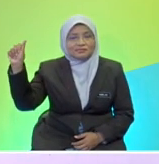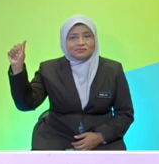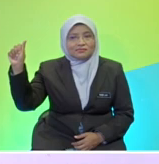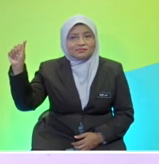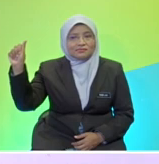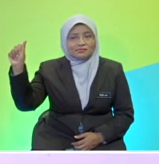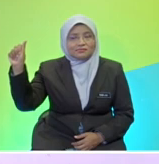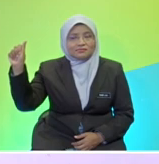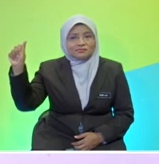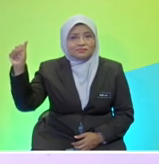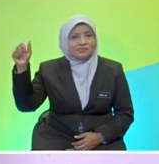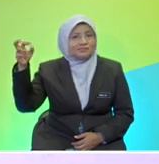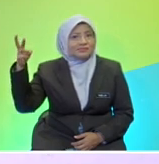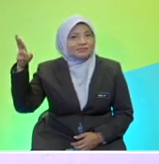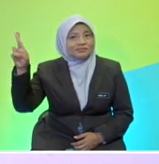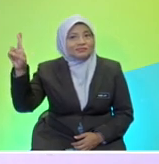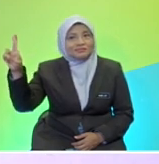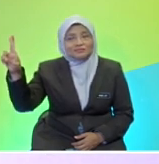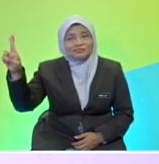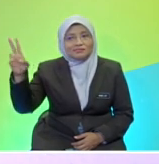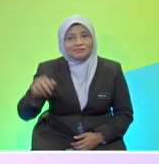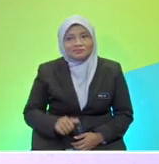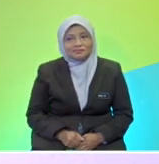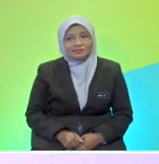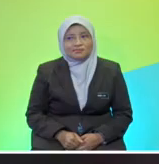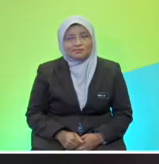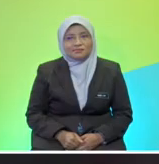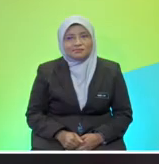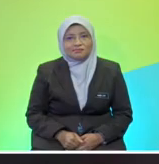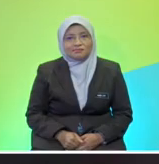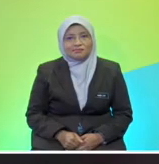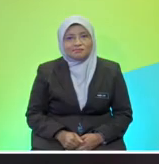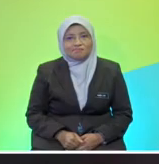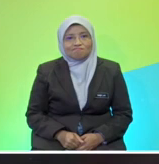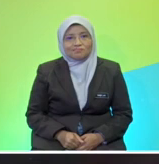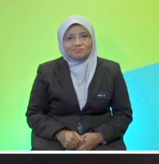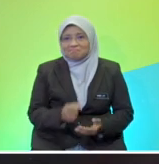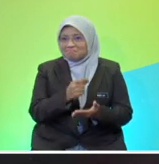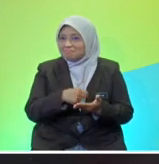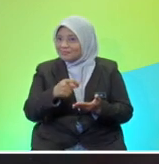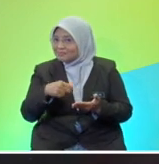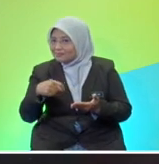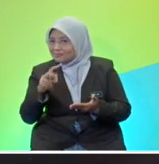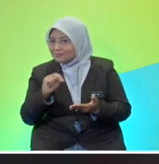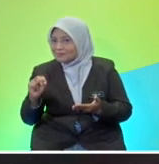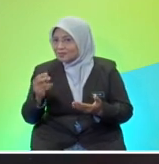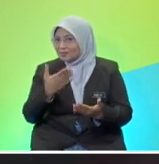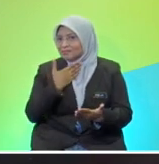And an R. You have such a nice handwriting. Thank you. Thank you, teacher.